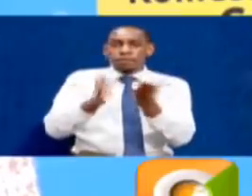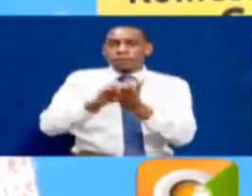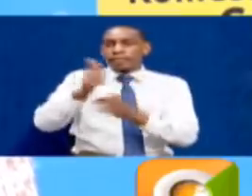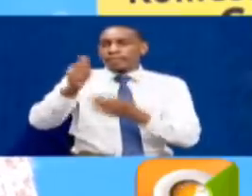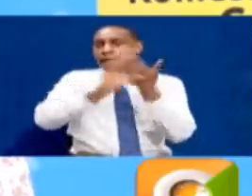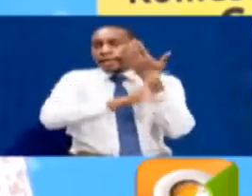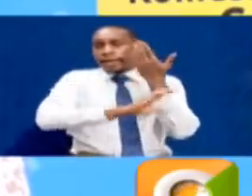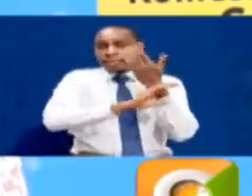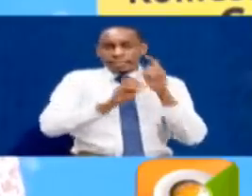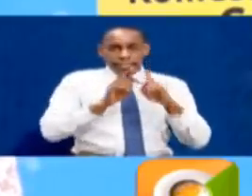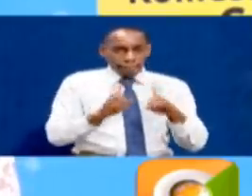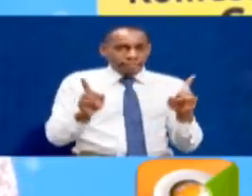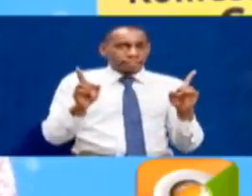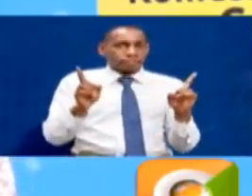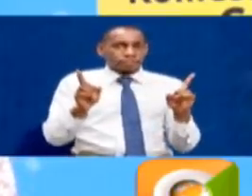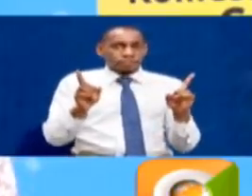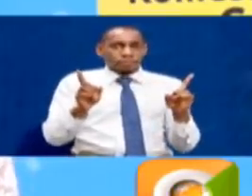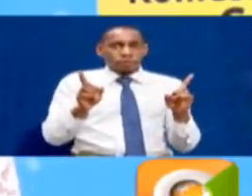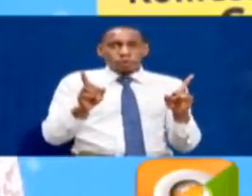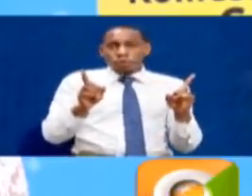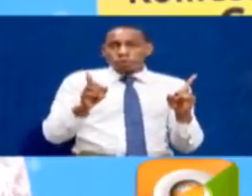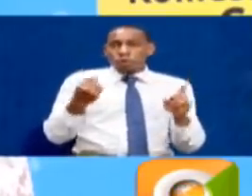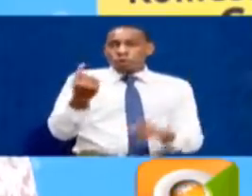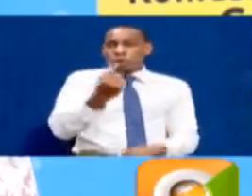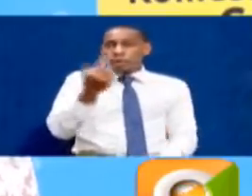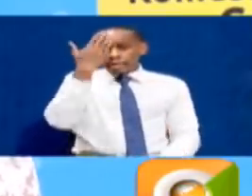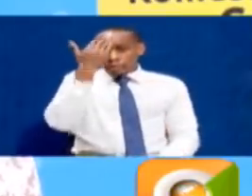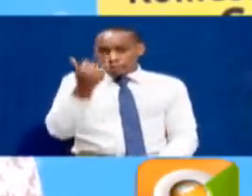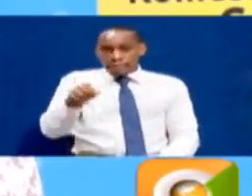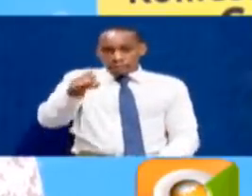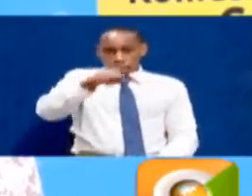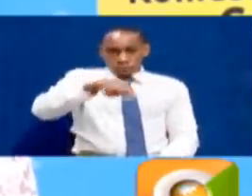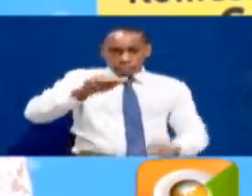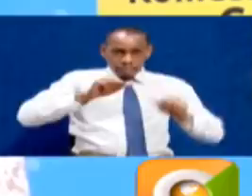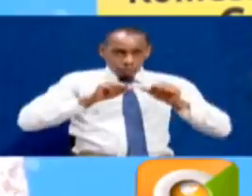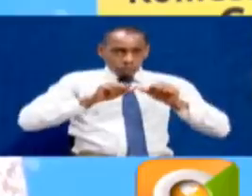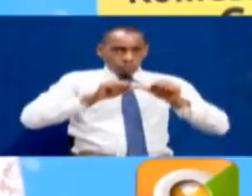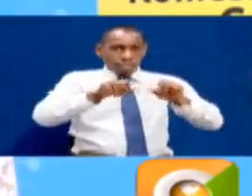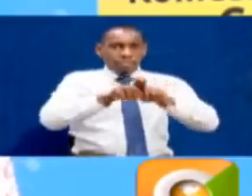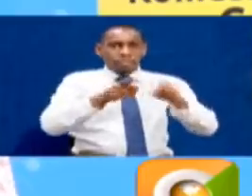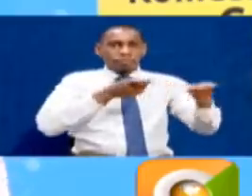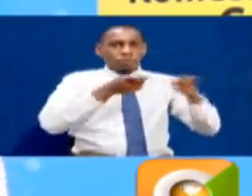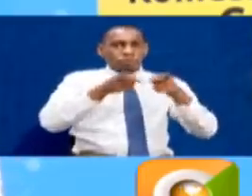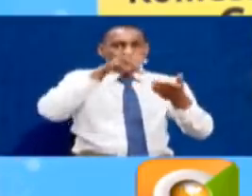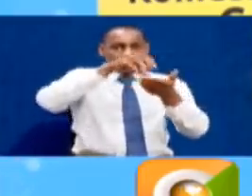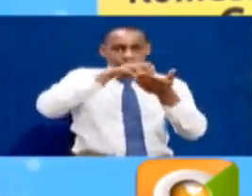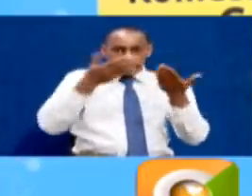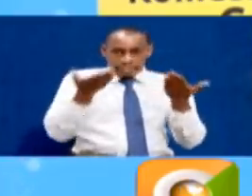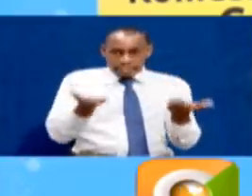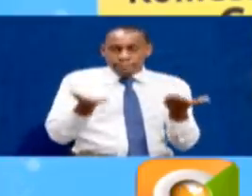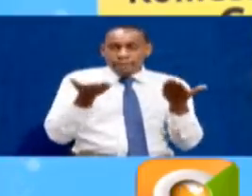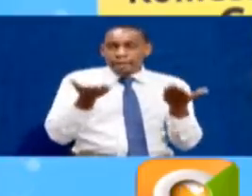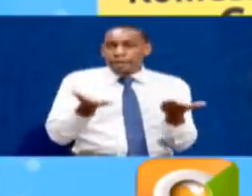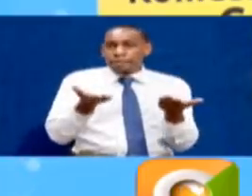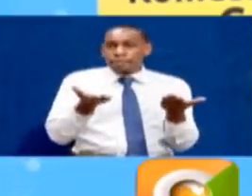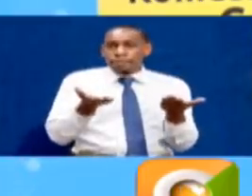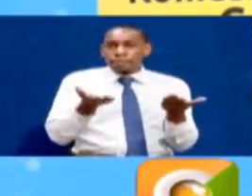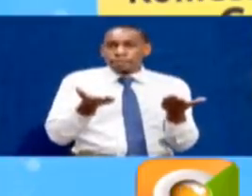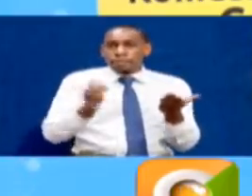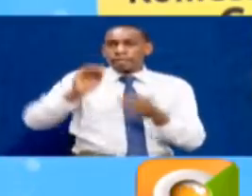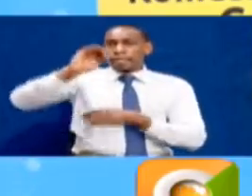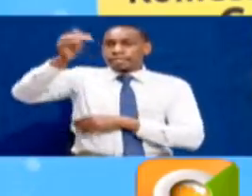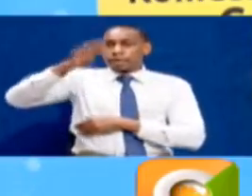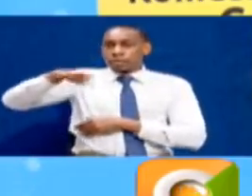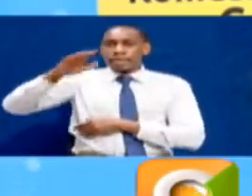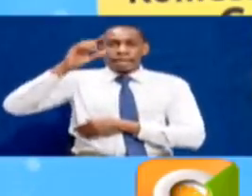in other countries. But this is only because we are maintaining and containing the cases here within the